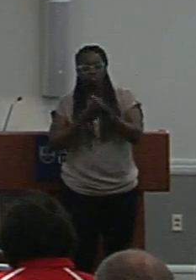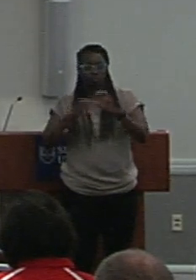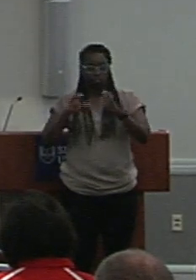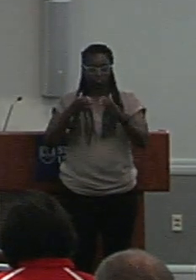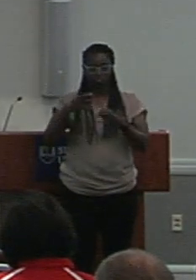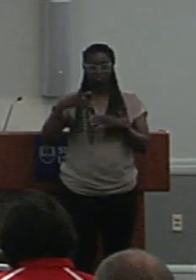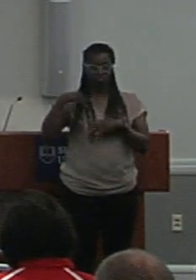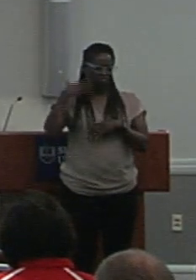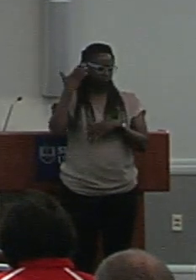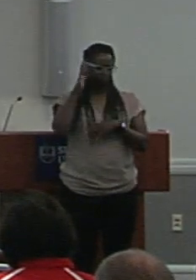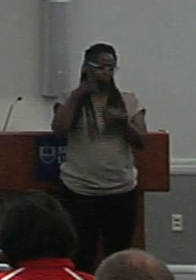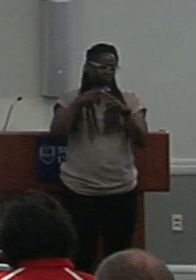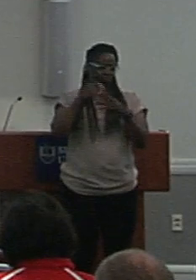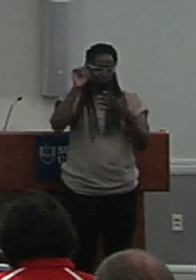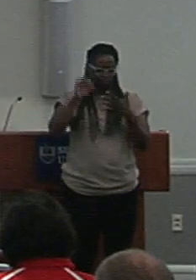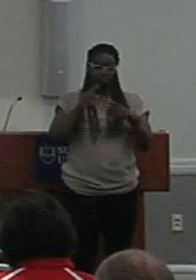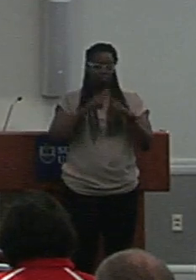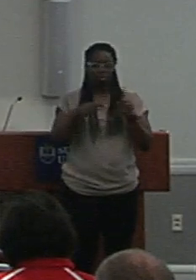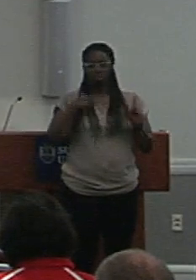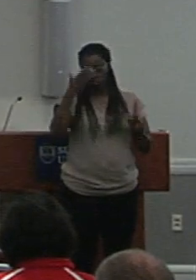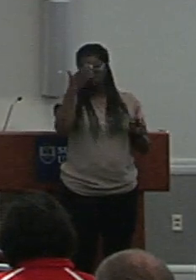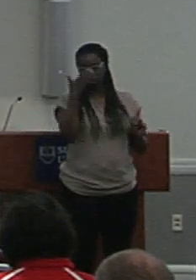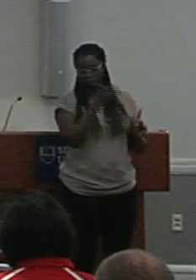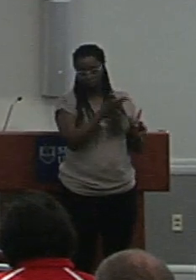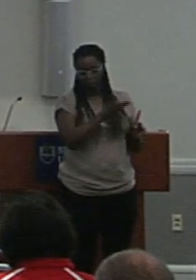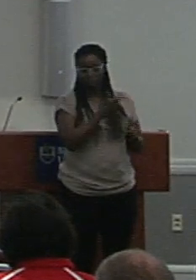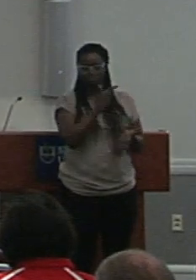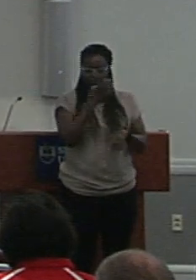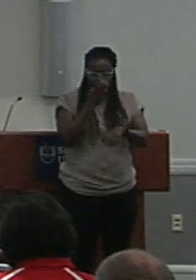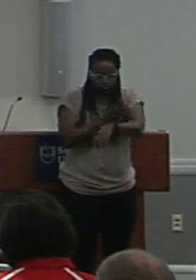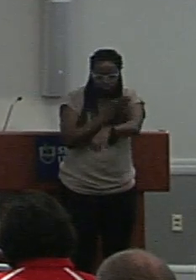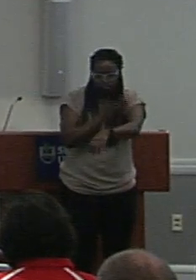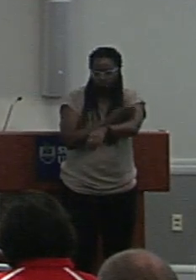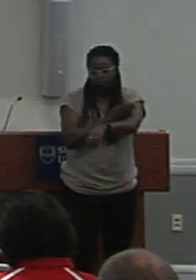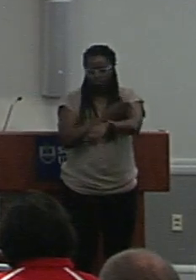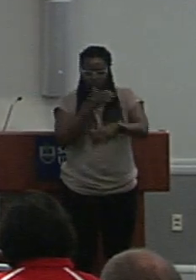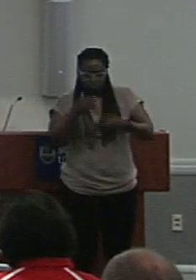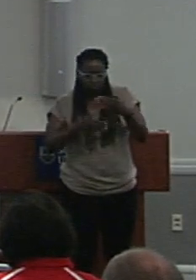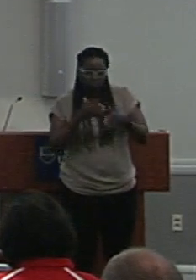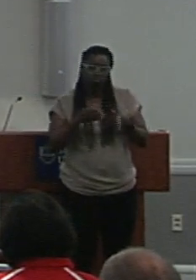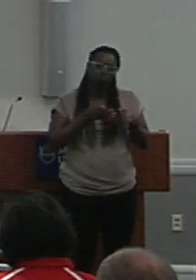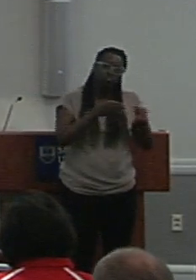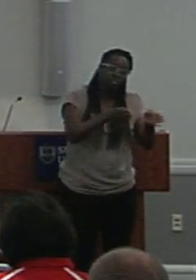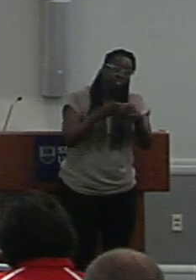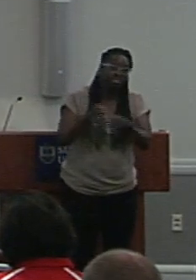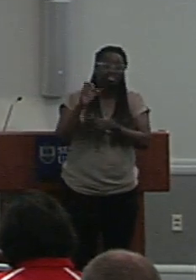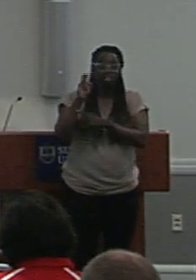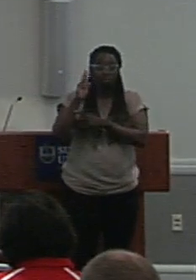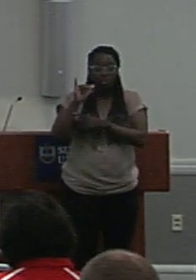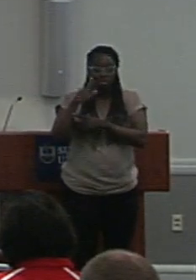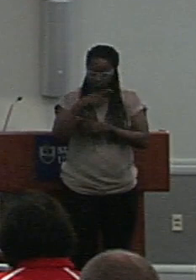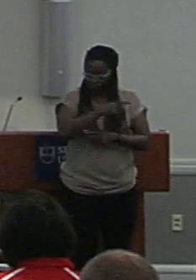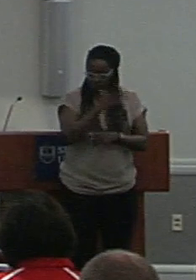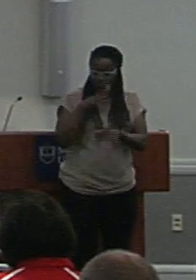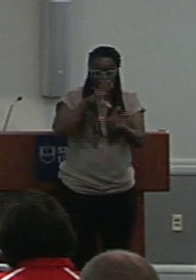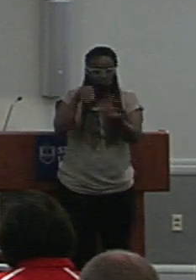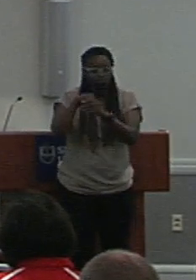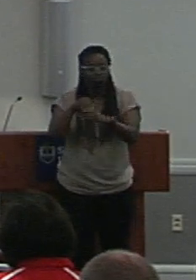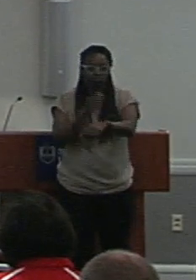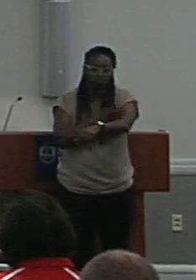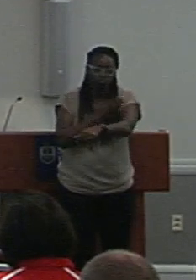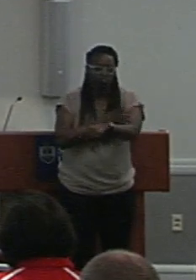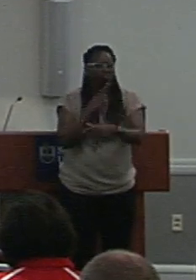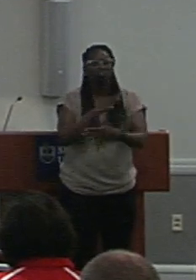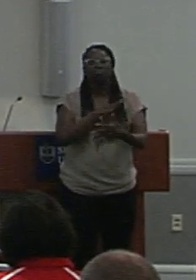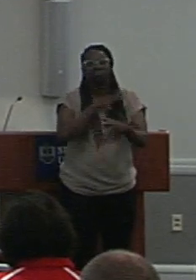on streets and sidewalks. He's personally responsible for a lot of the big projects that you've seen in Boston, including the accessible path on City